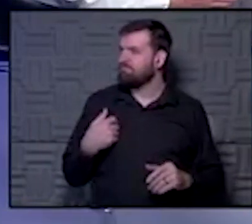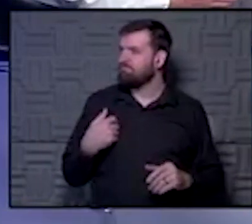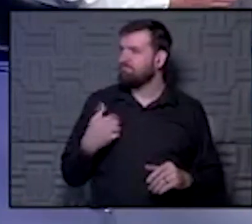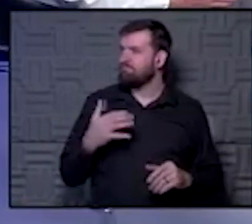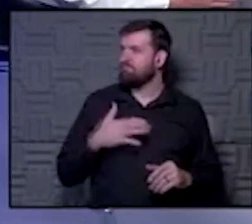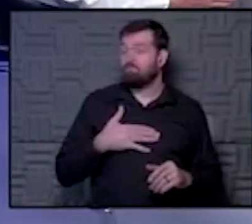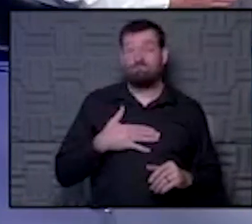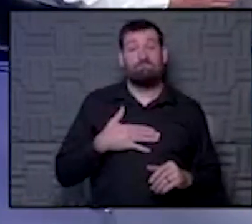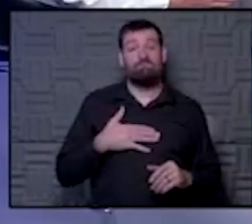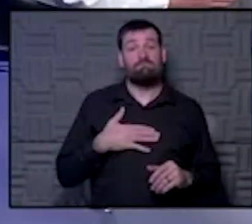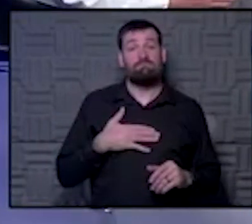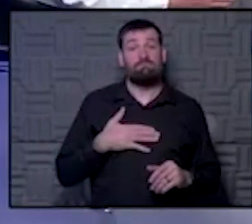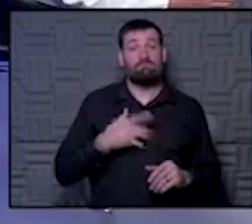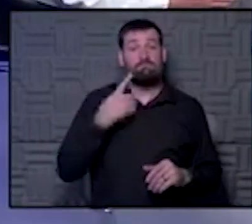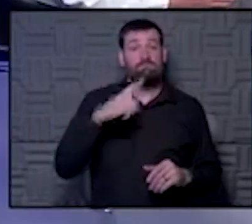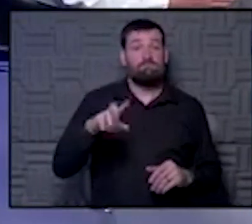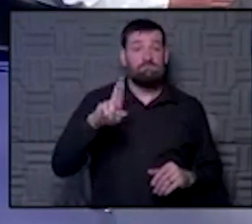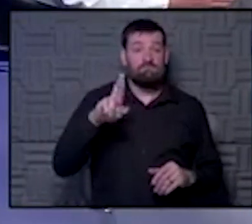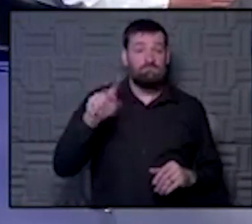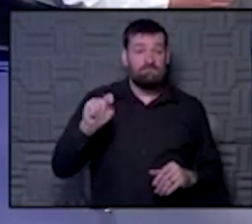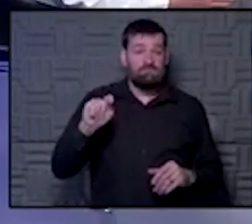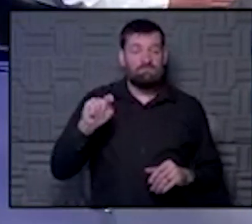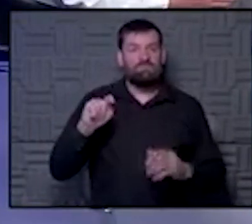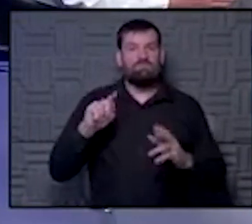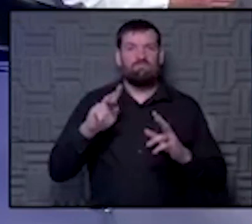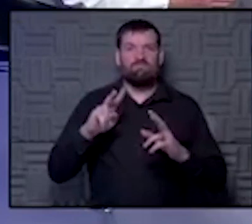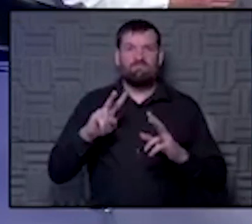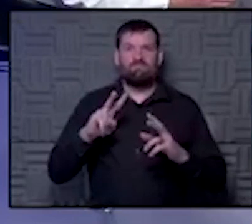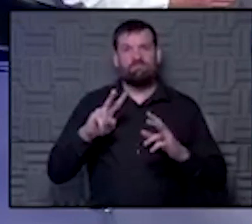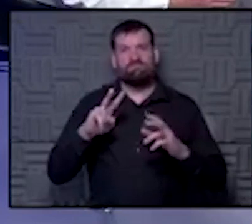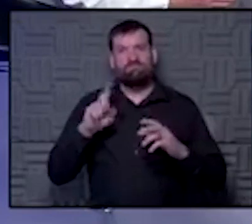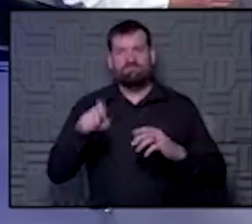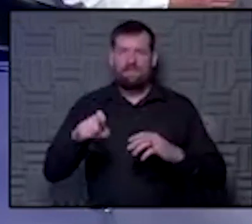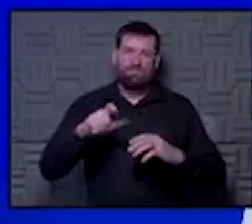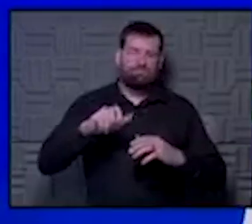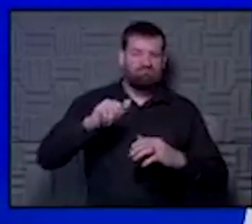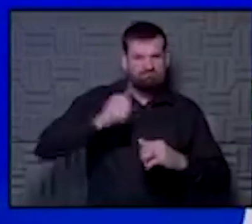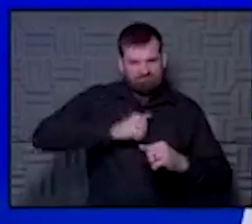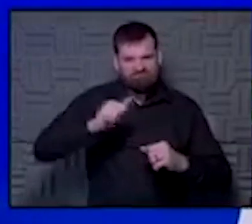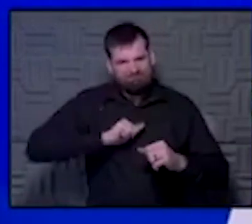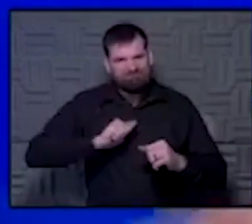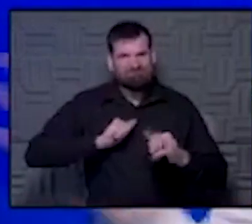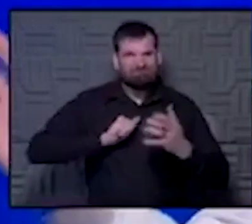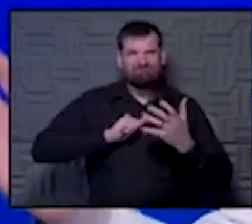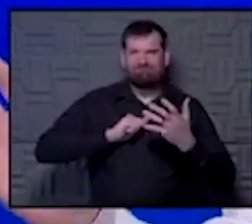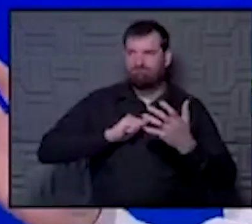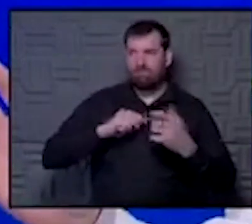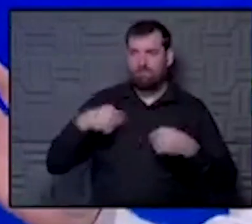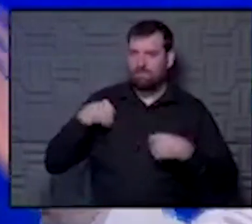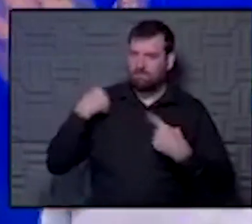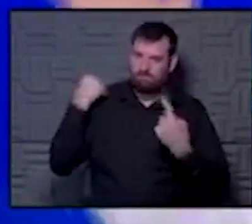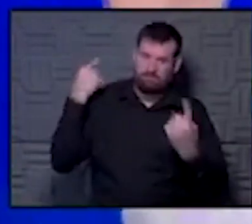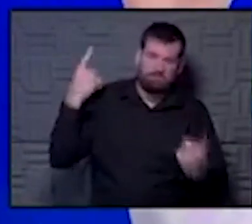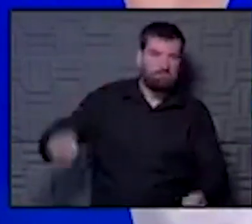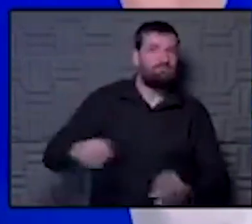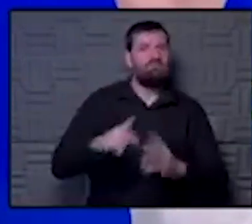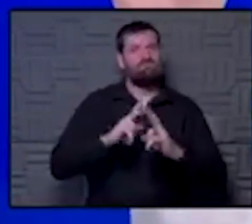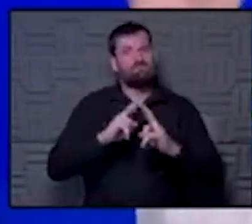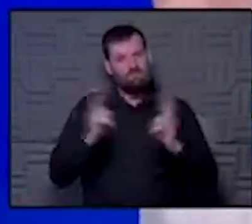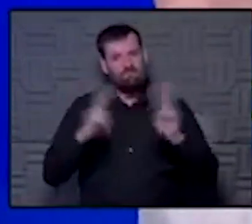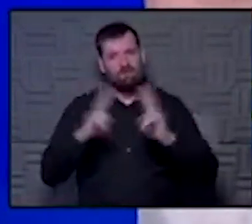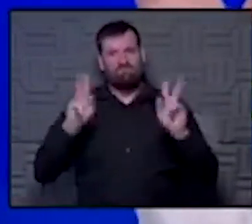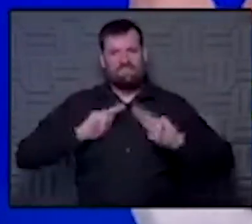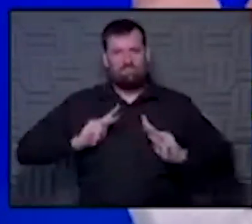about respiratory therapists is for a long time it was very physical. You had to clap and pound on people and things like that. I've been here for a very long time.